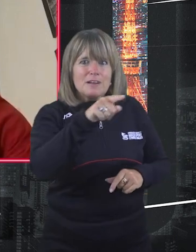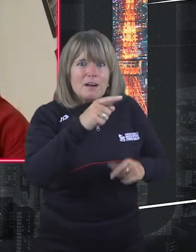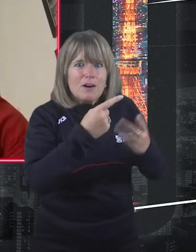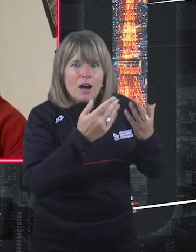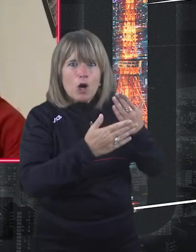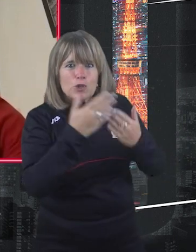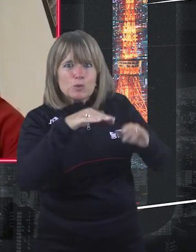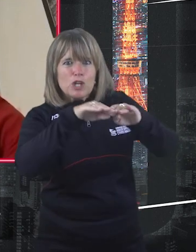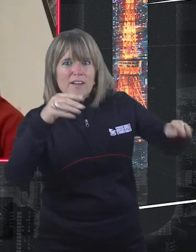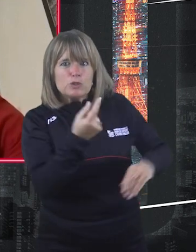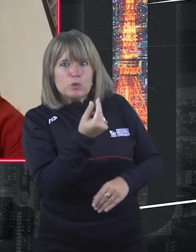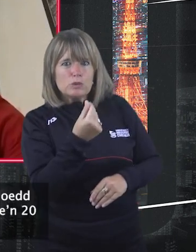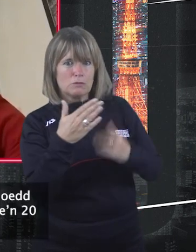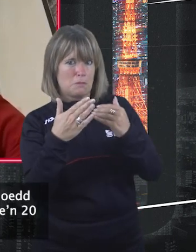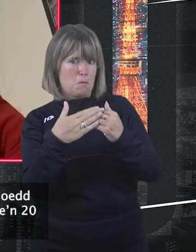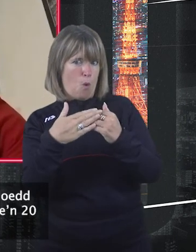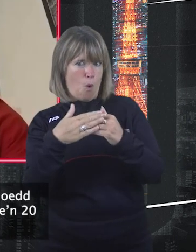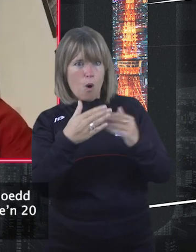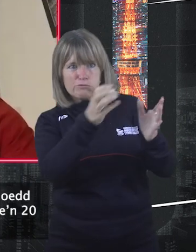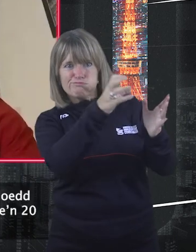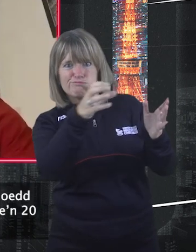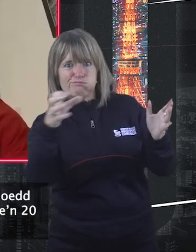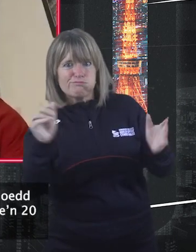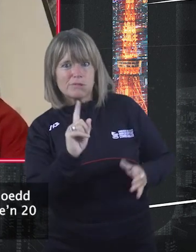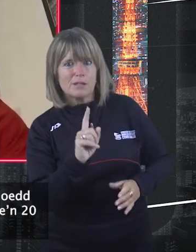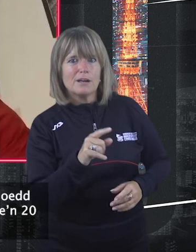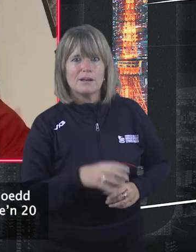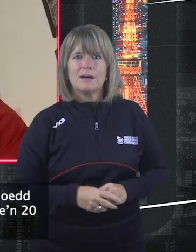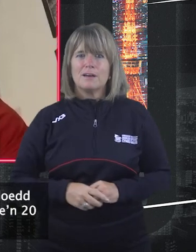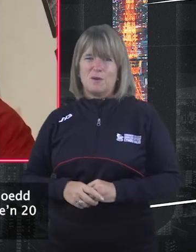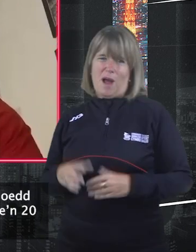many trophies. Yeah.